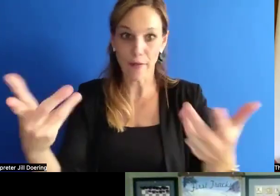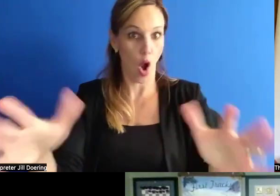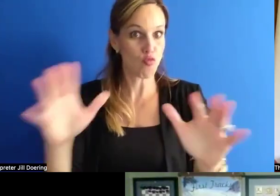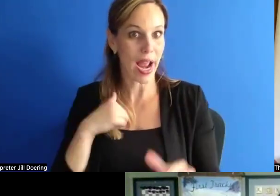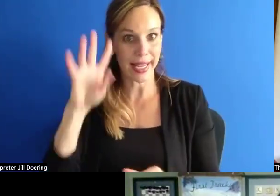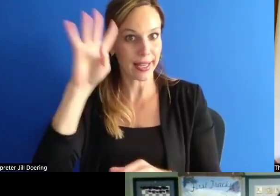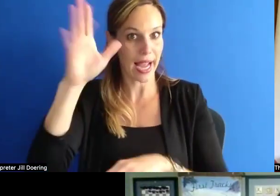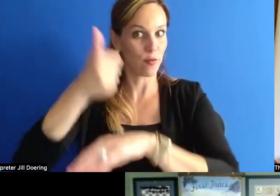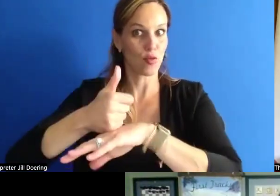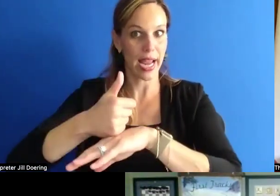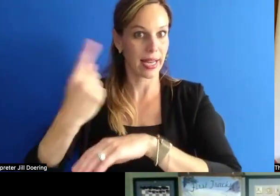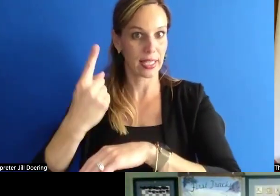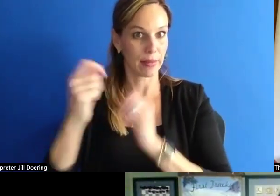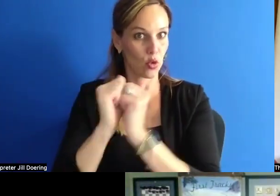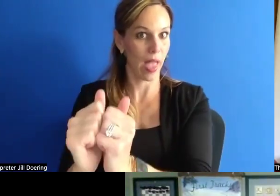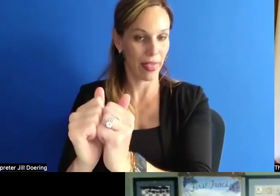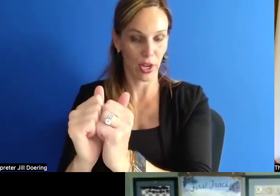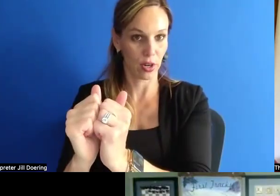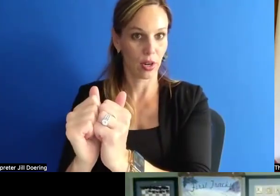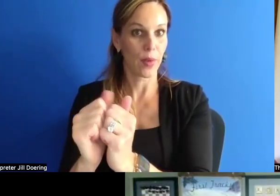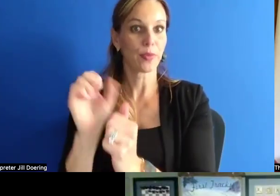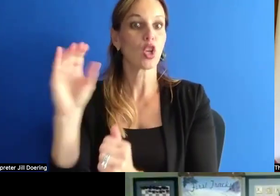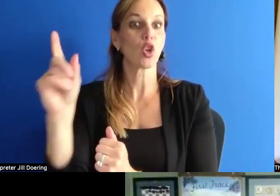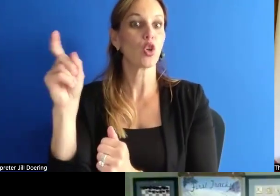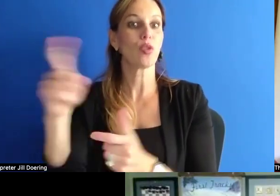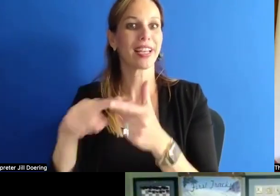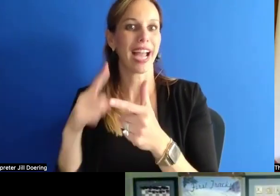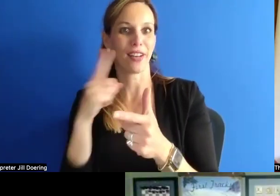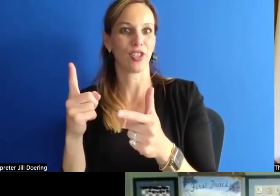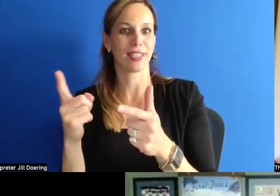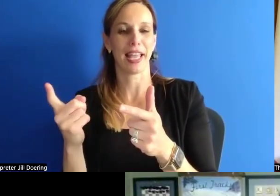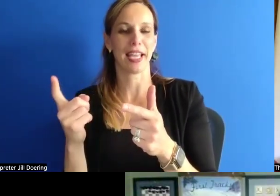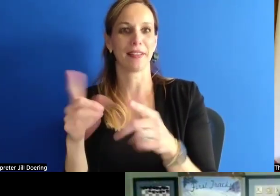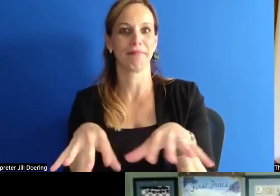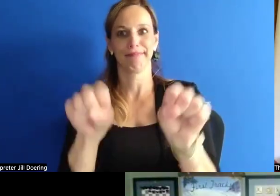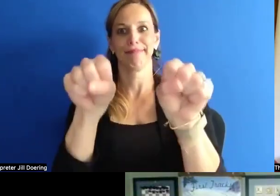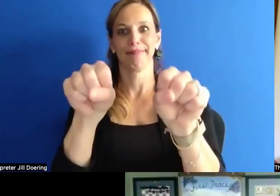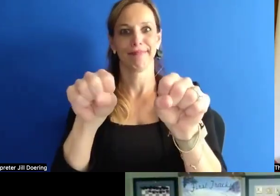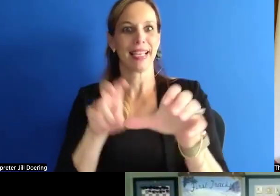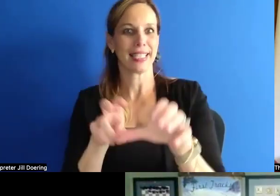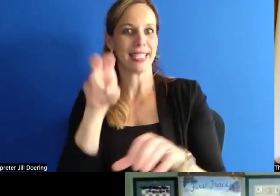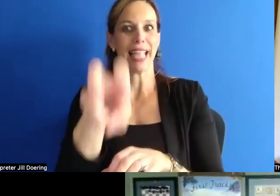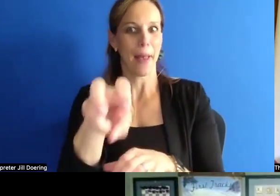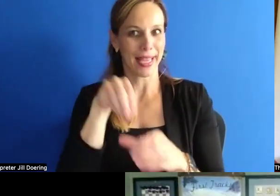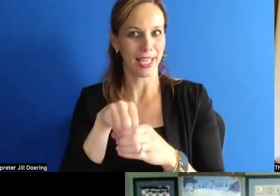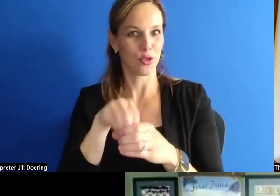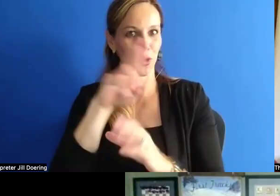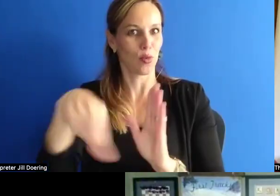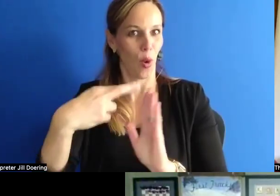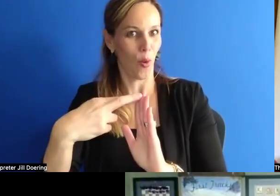something together. And so you kind of get to step into the role, which I appreciate because I sort of fell into this world.